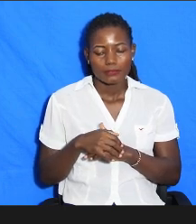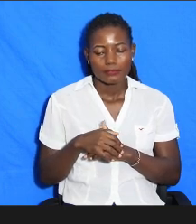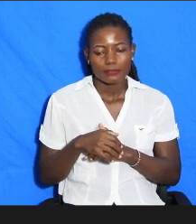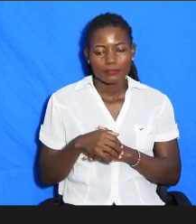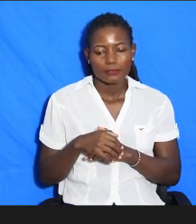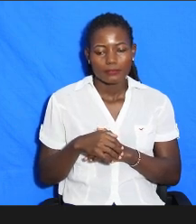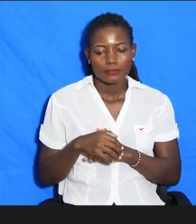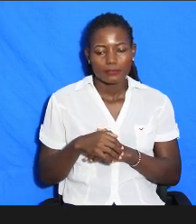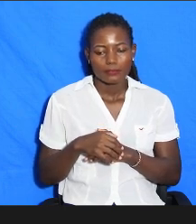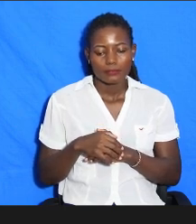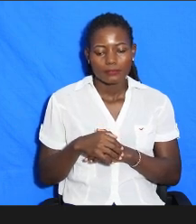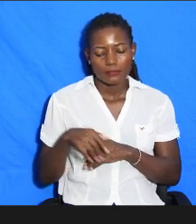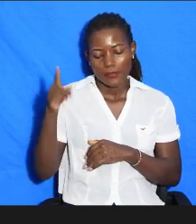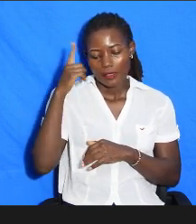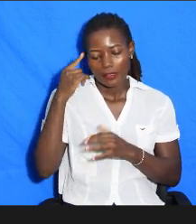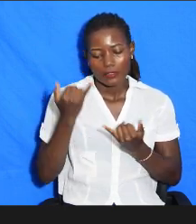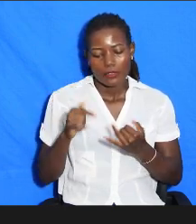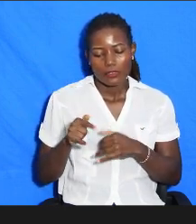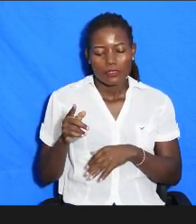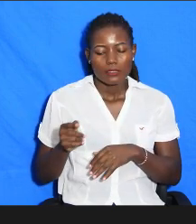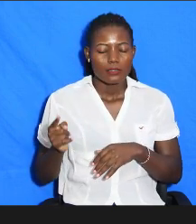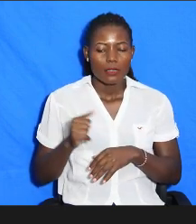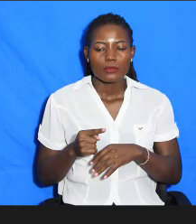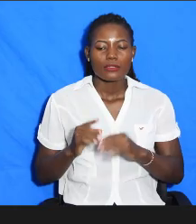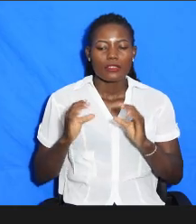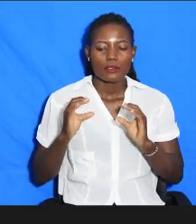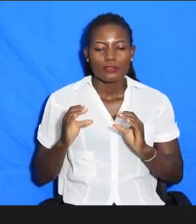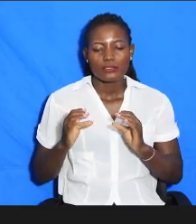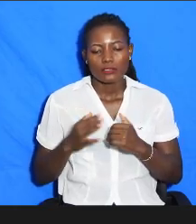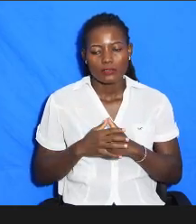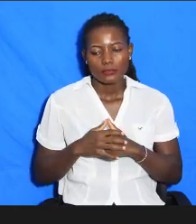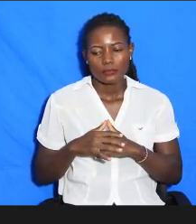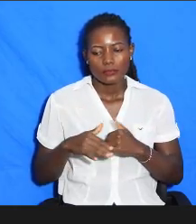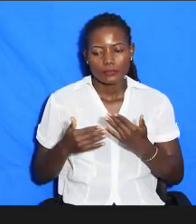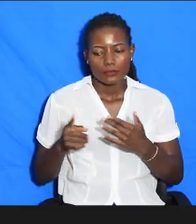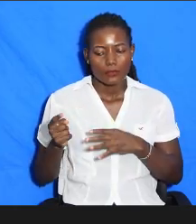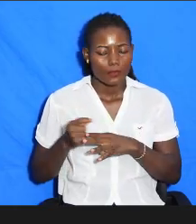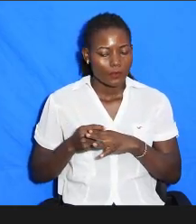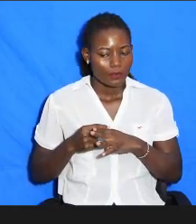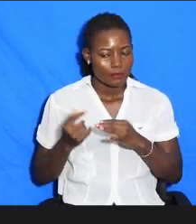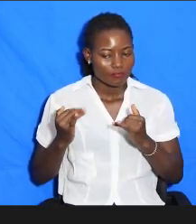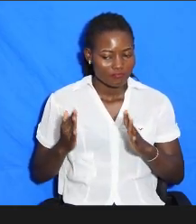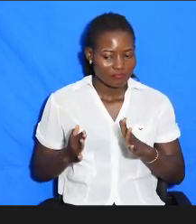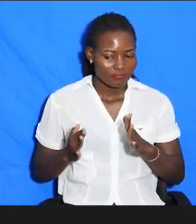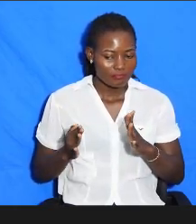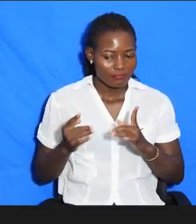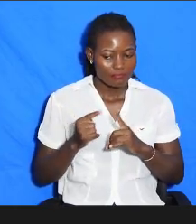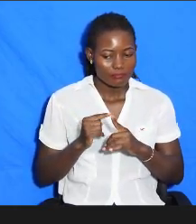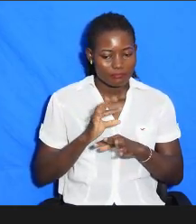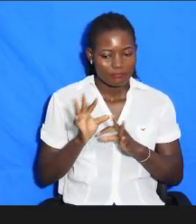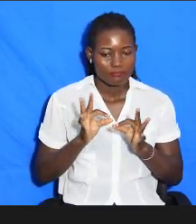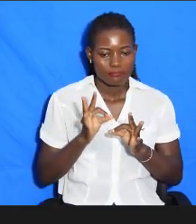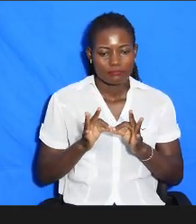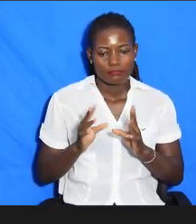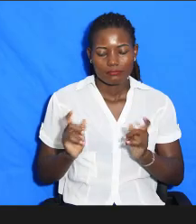think now this comes down to the coaching aspect on how you tip an athlete towards a specific now major